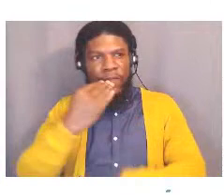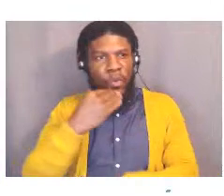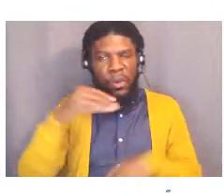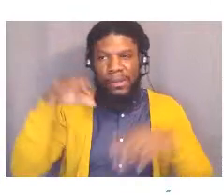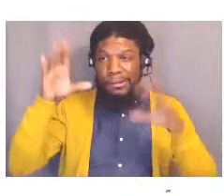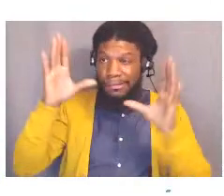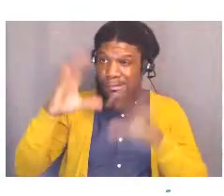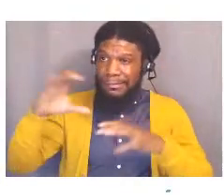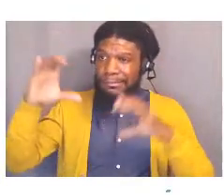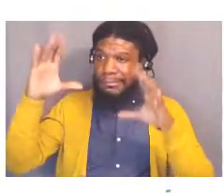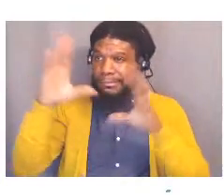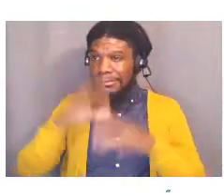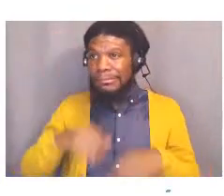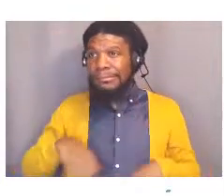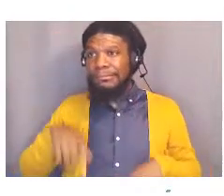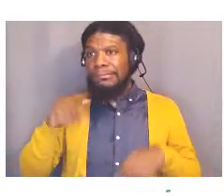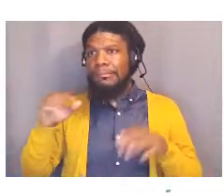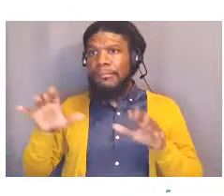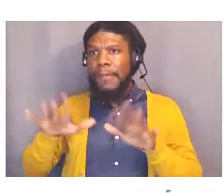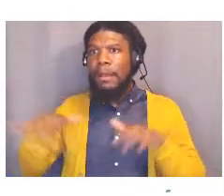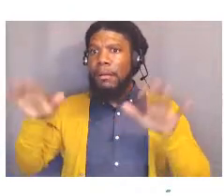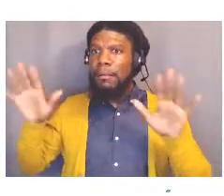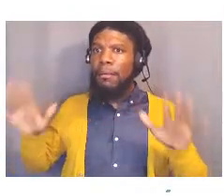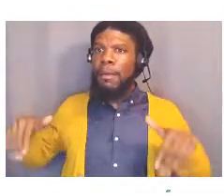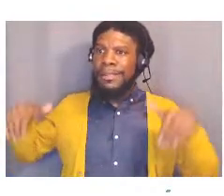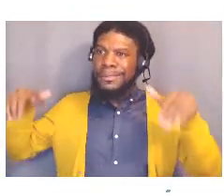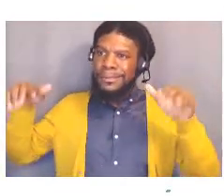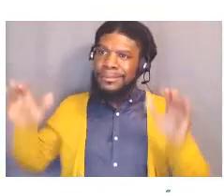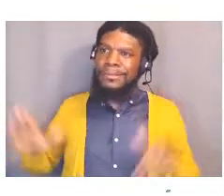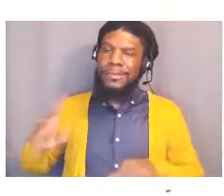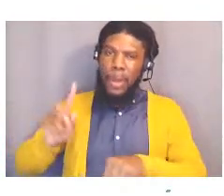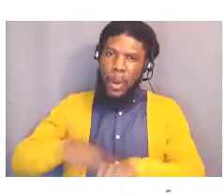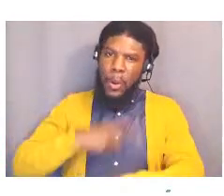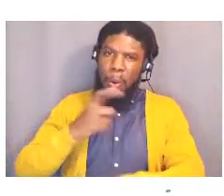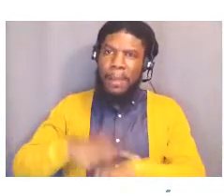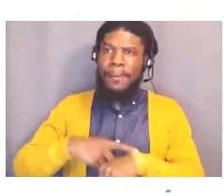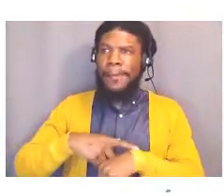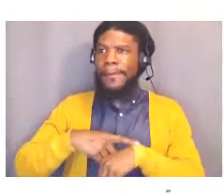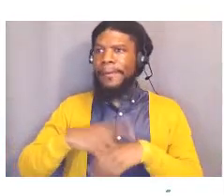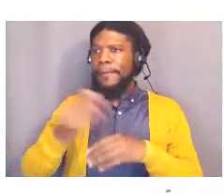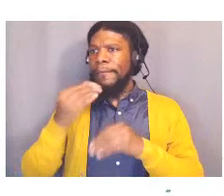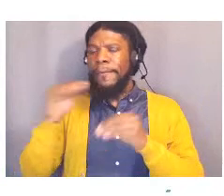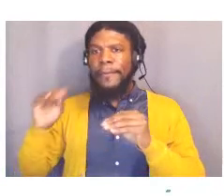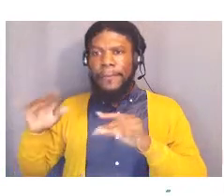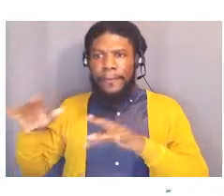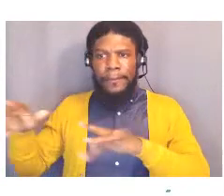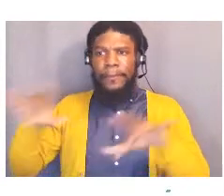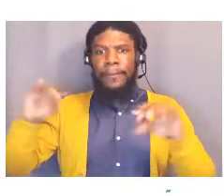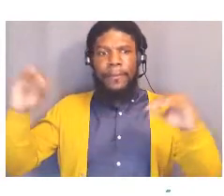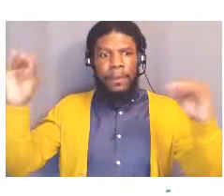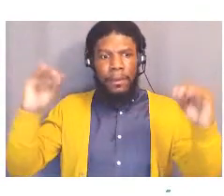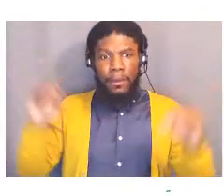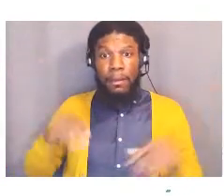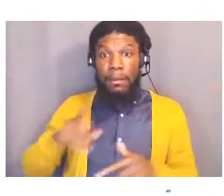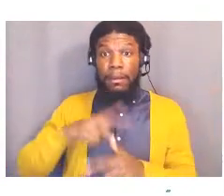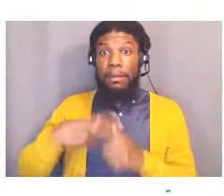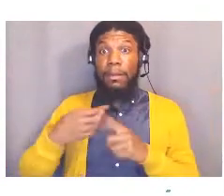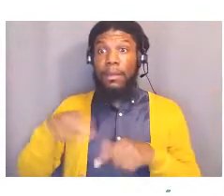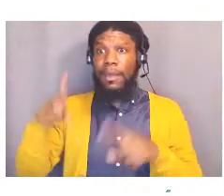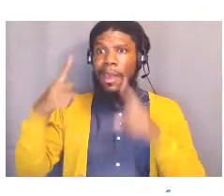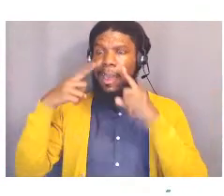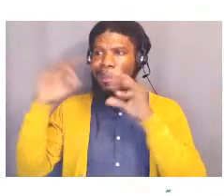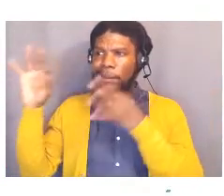been flying a long time and hadn't found a thing. And then suddenly that sharp